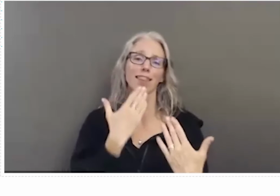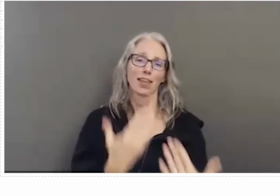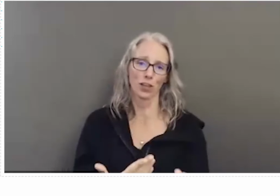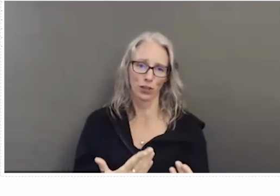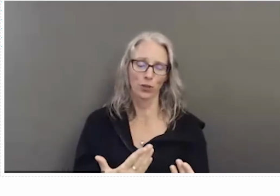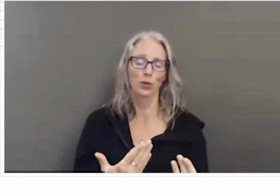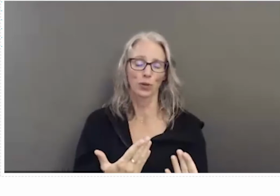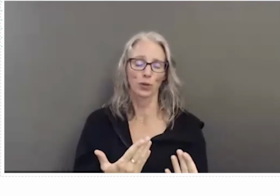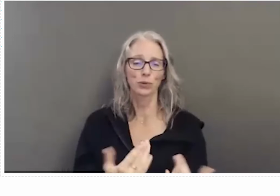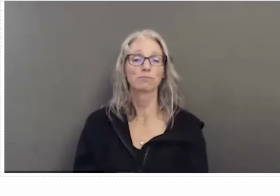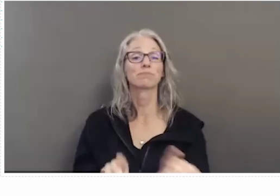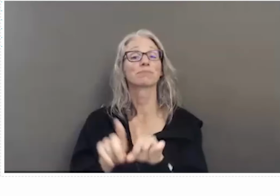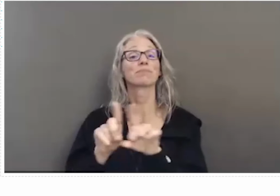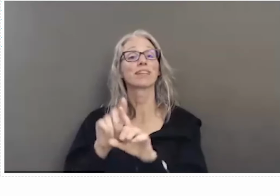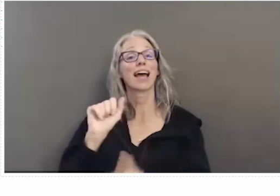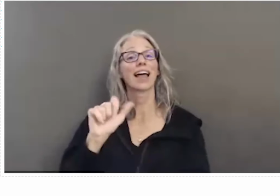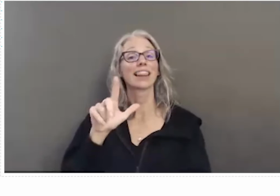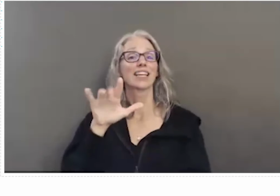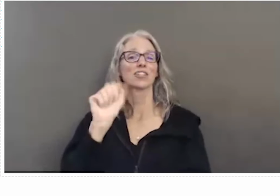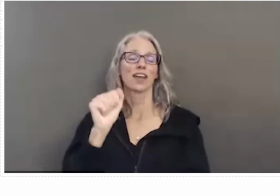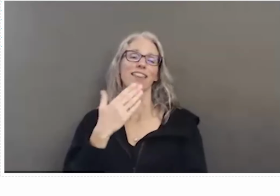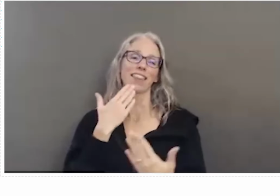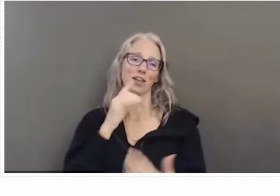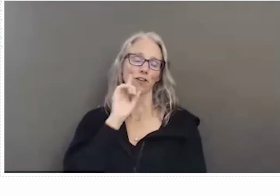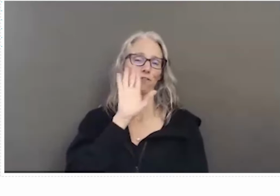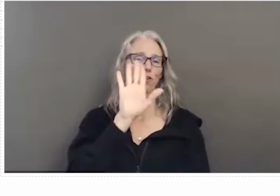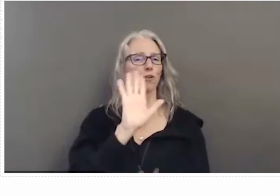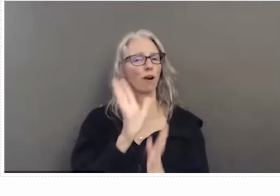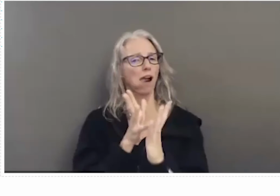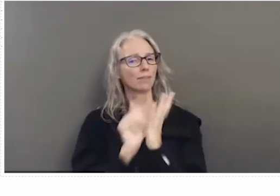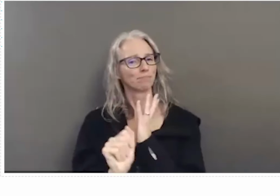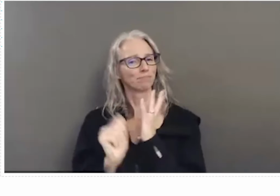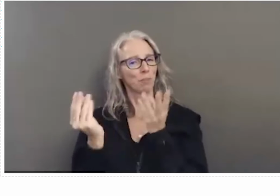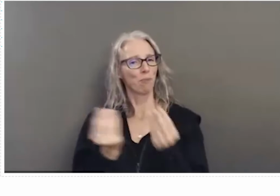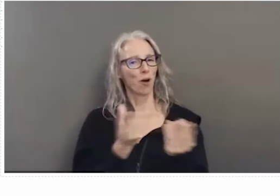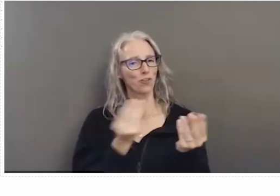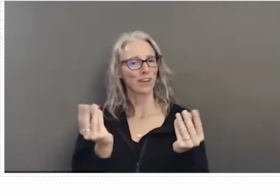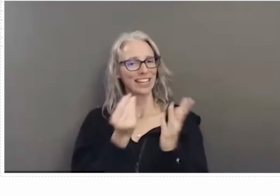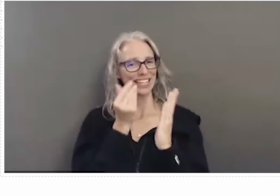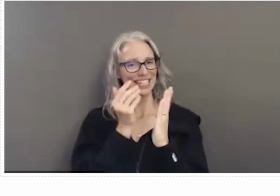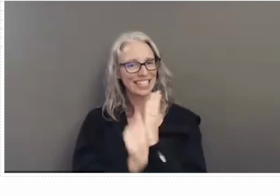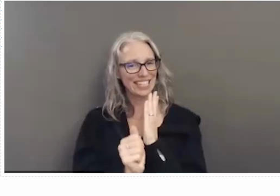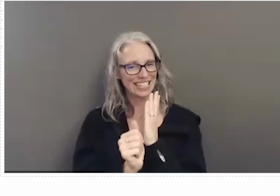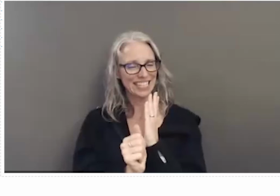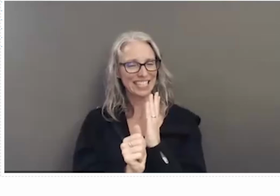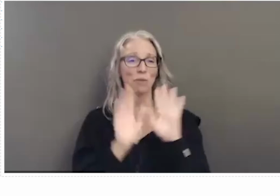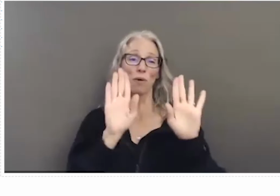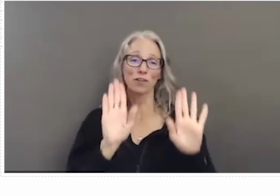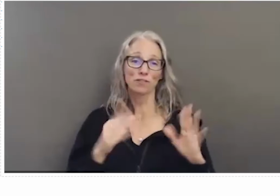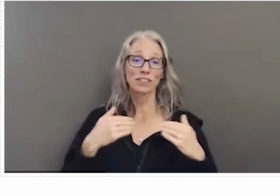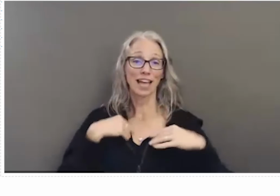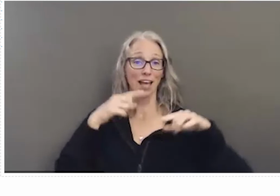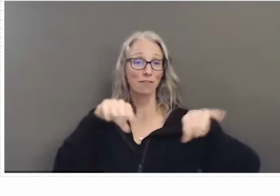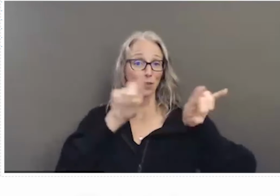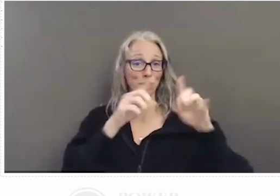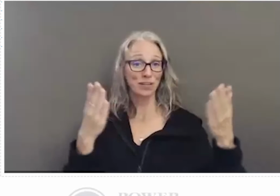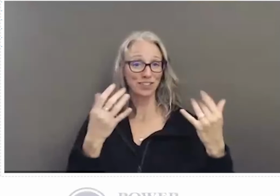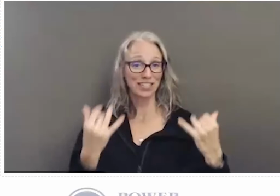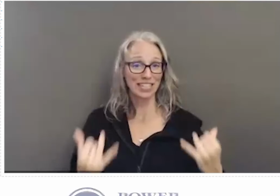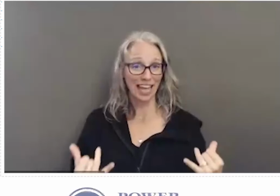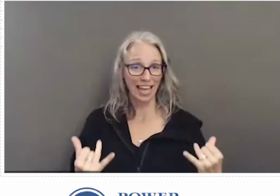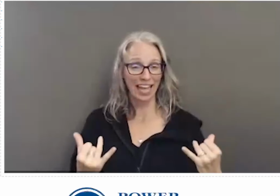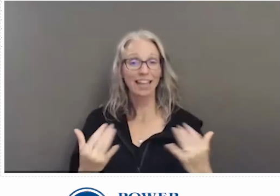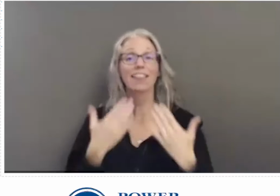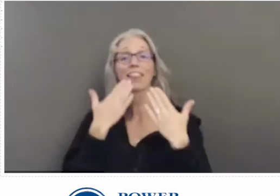And thank you to Alicia for your excellent moderating skills. It was so wonderful to have all of you with us today. A big thank you to